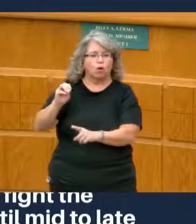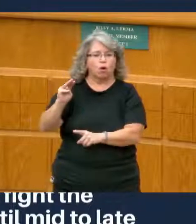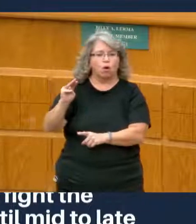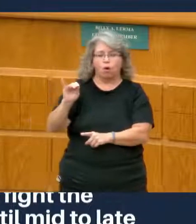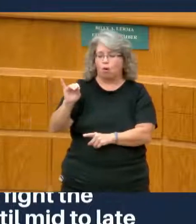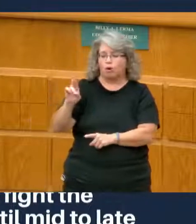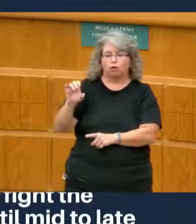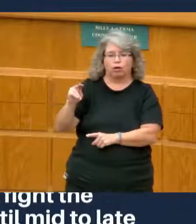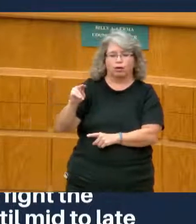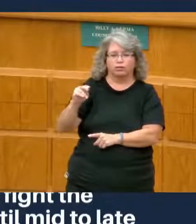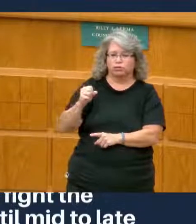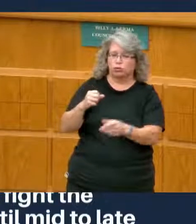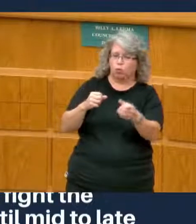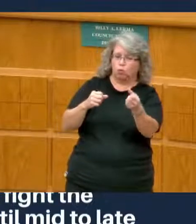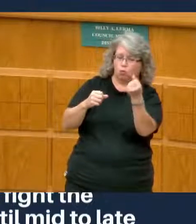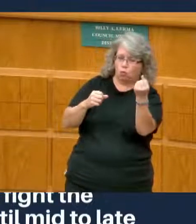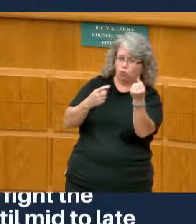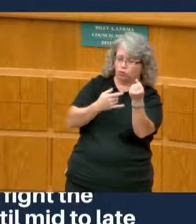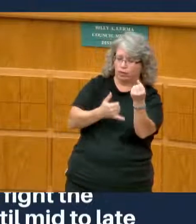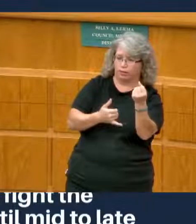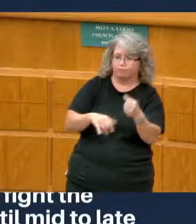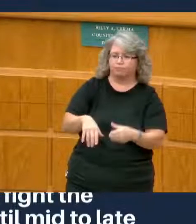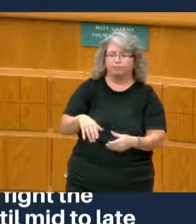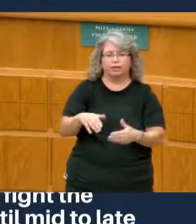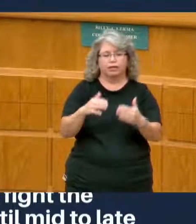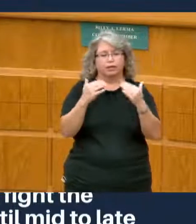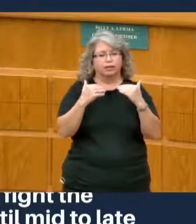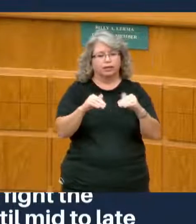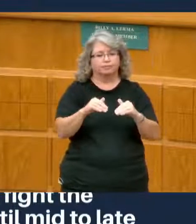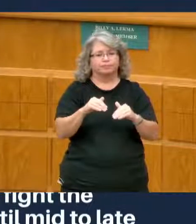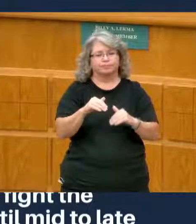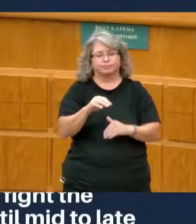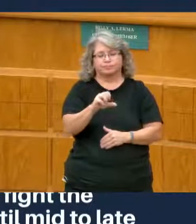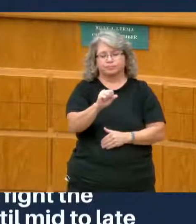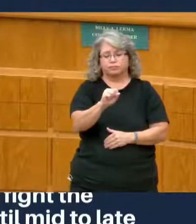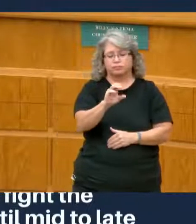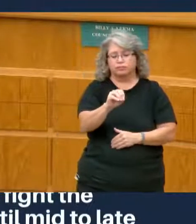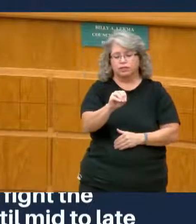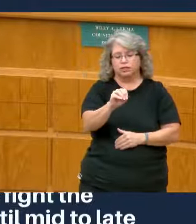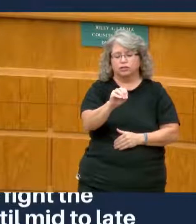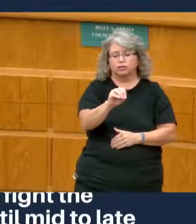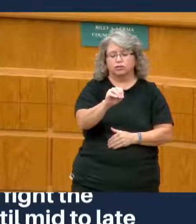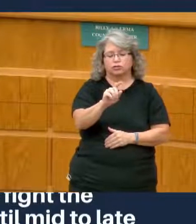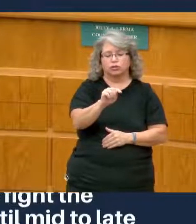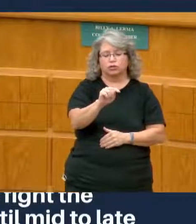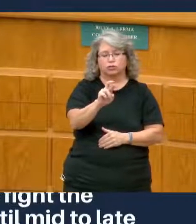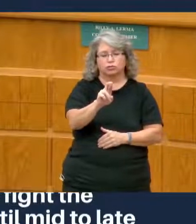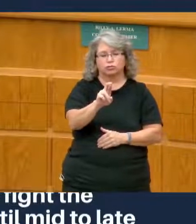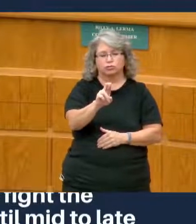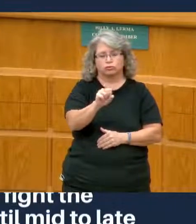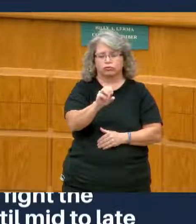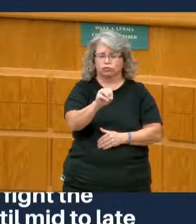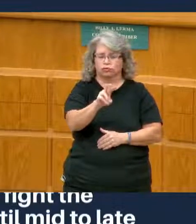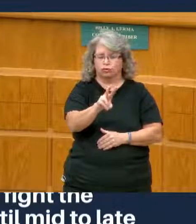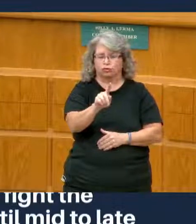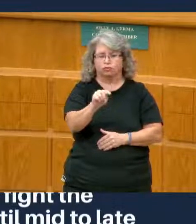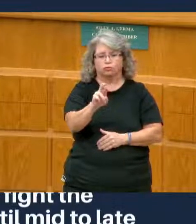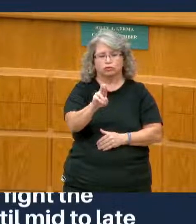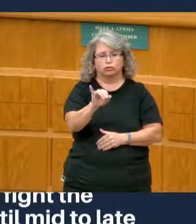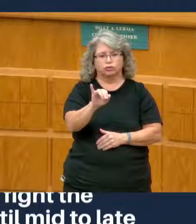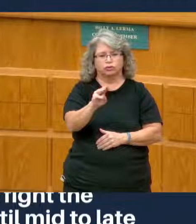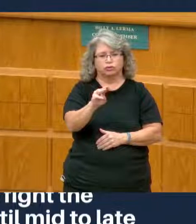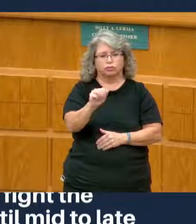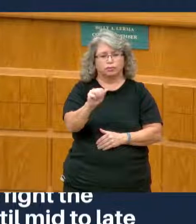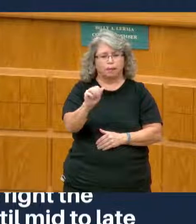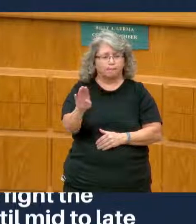The monoclonal specifically for Omicron is Sotrivimab, and it has been approved. The only problem is it is